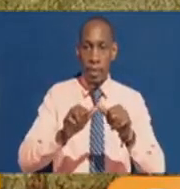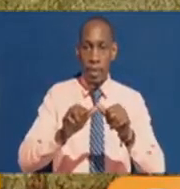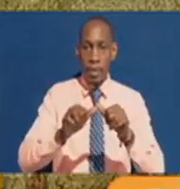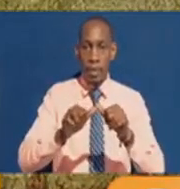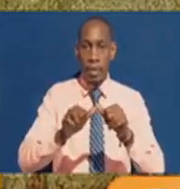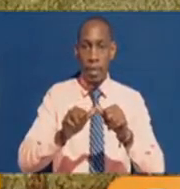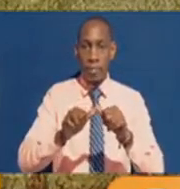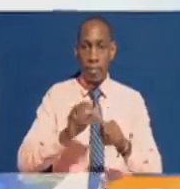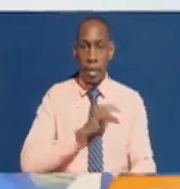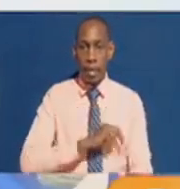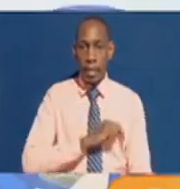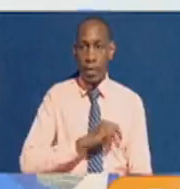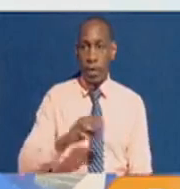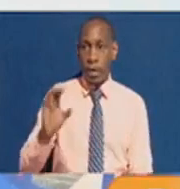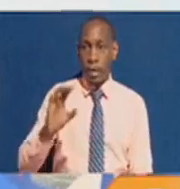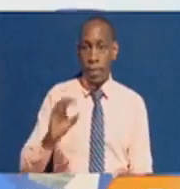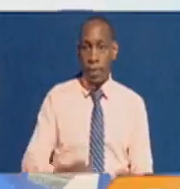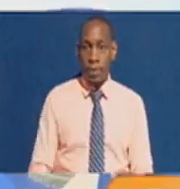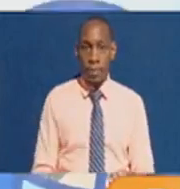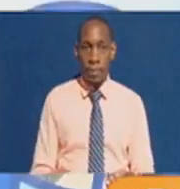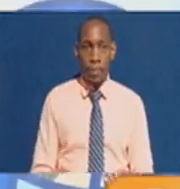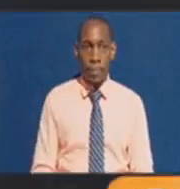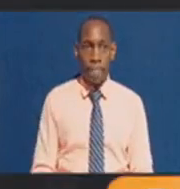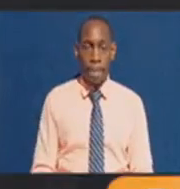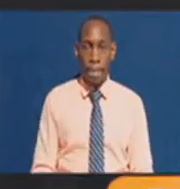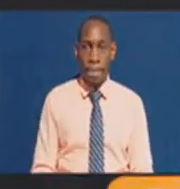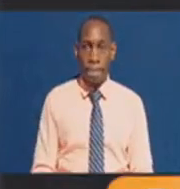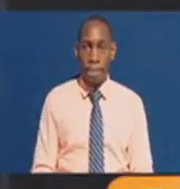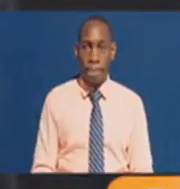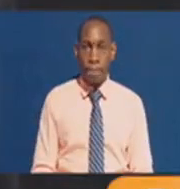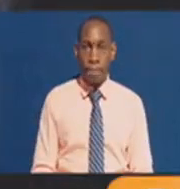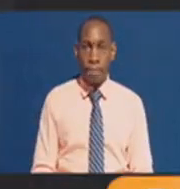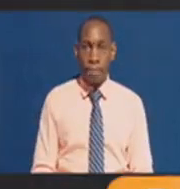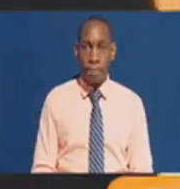country's natural capital. Patrick Igunza, Citizen TV.